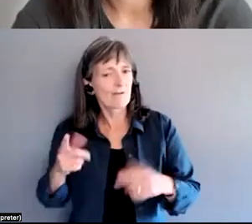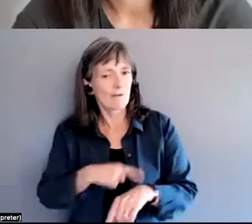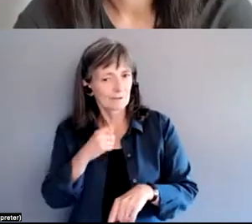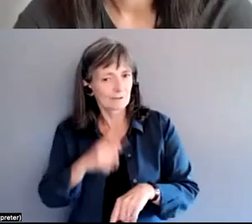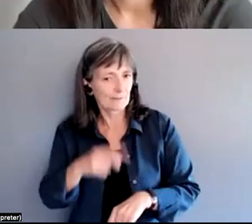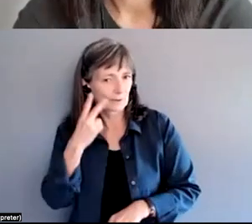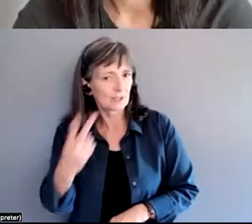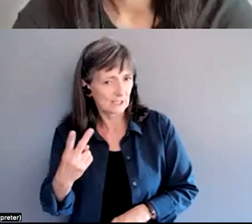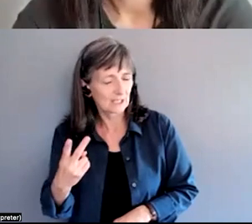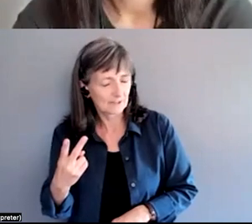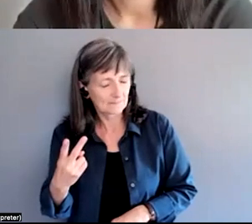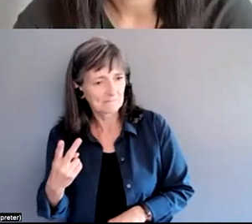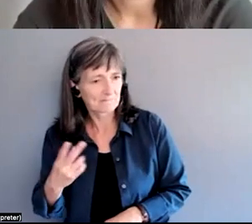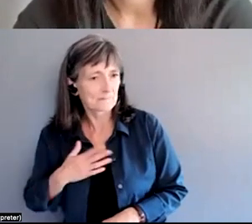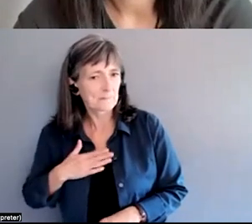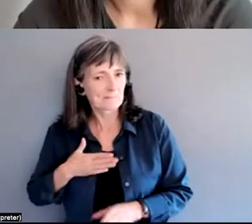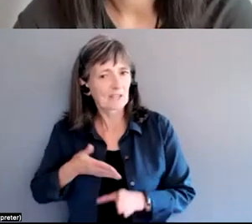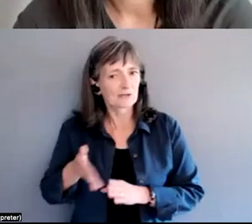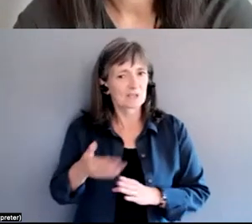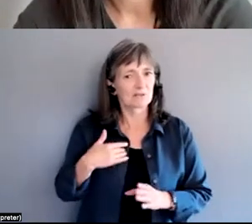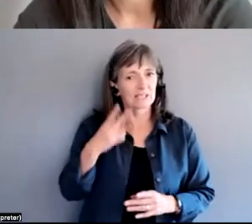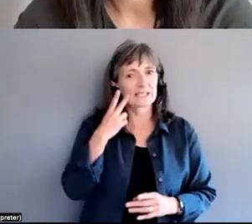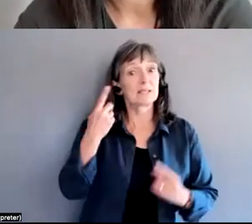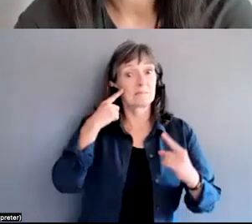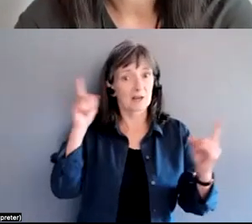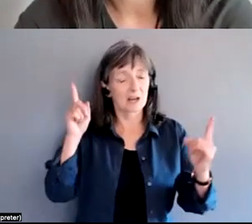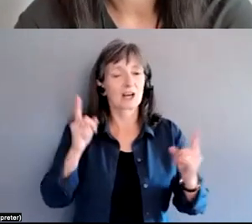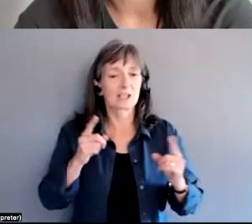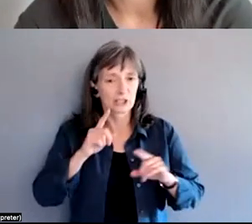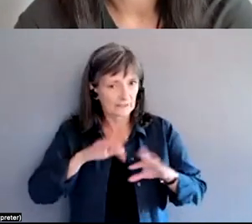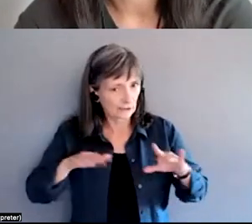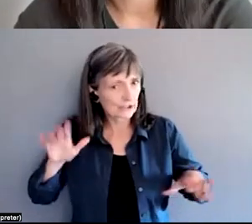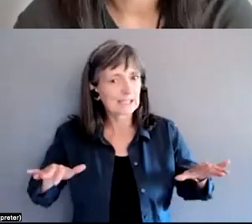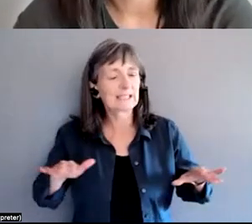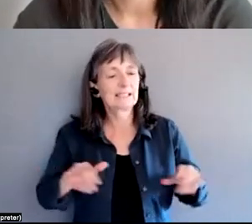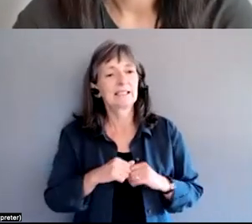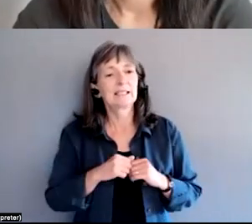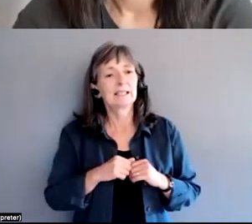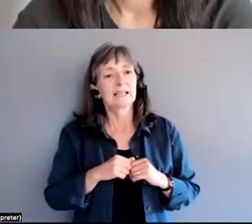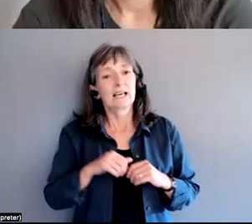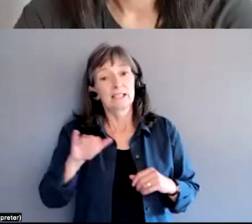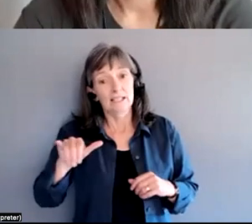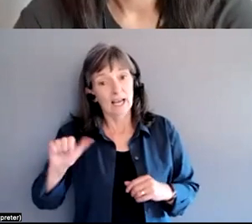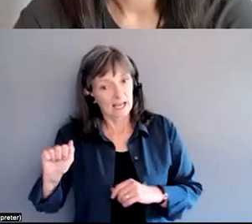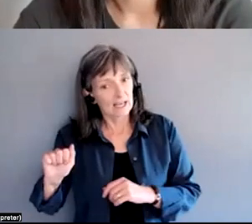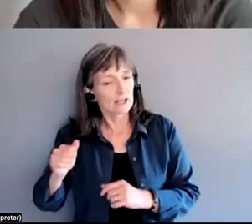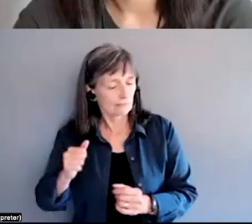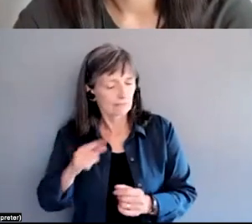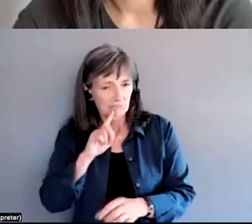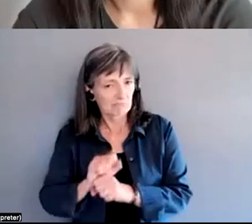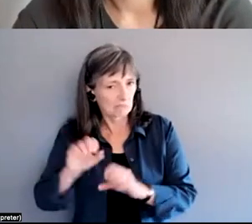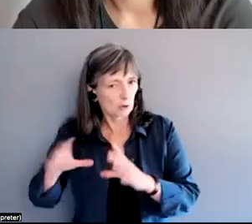I think, in my career through publishing. So it's nice to see, especially in YA,